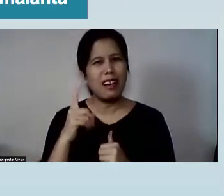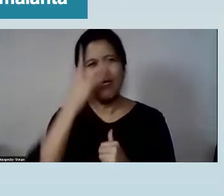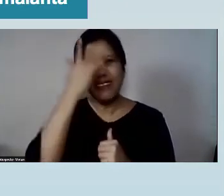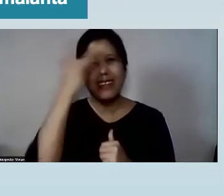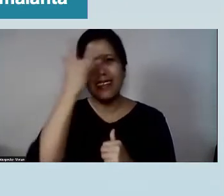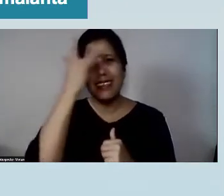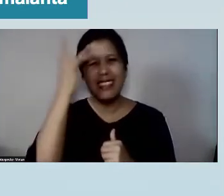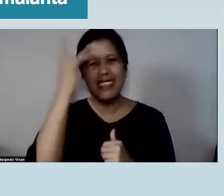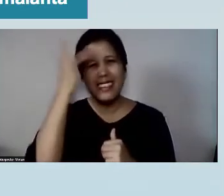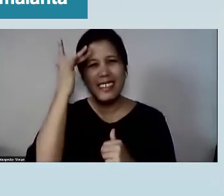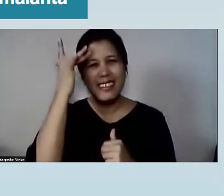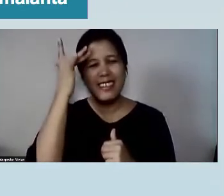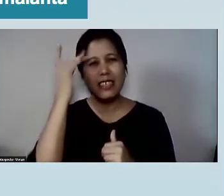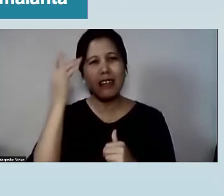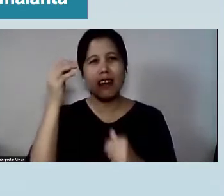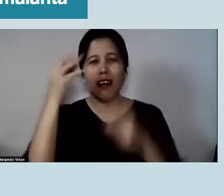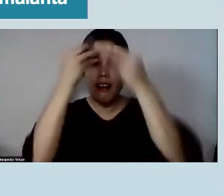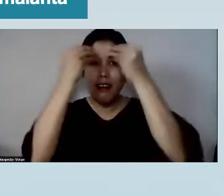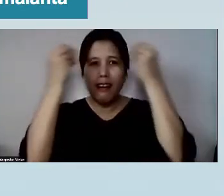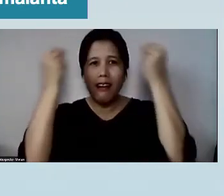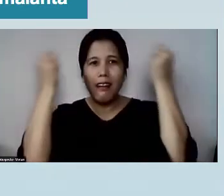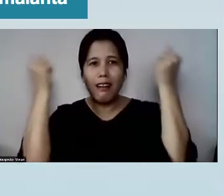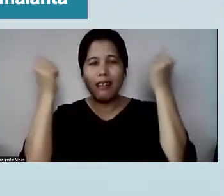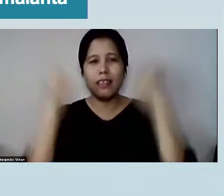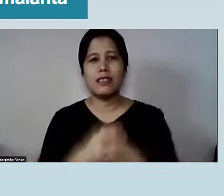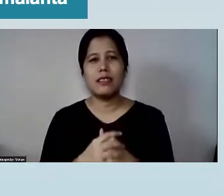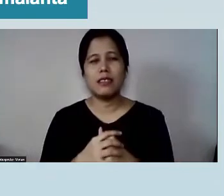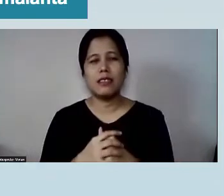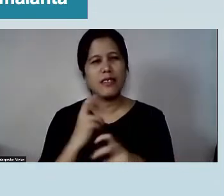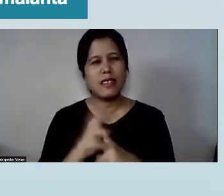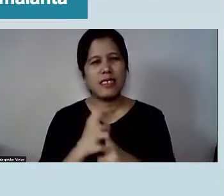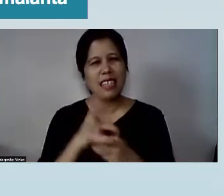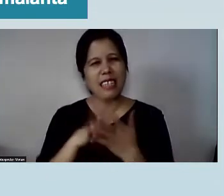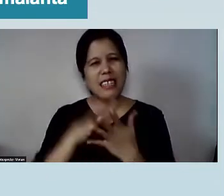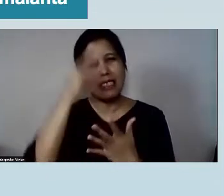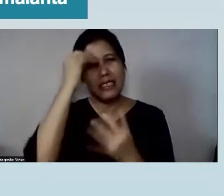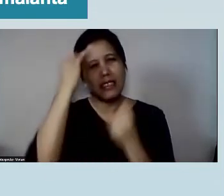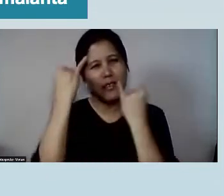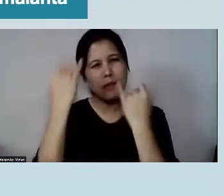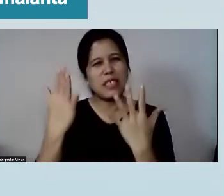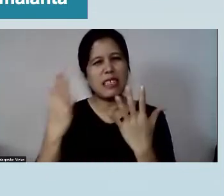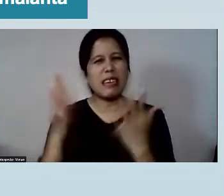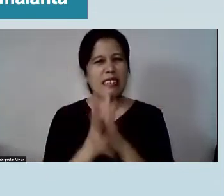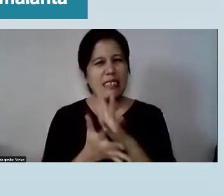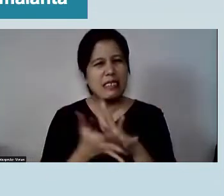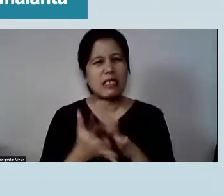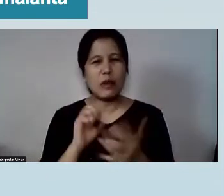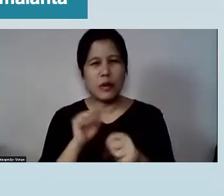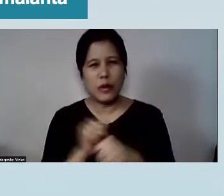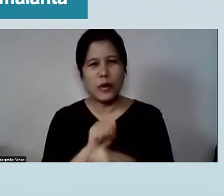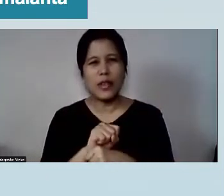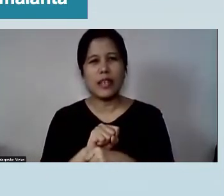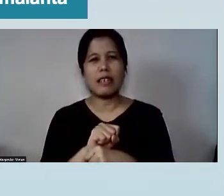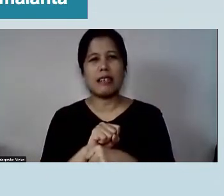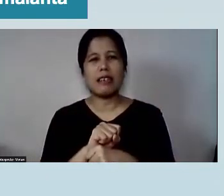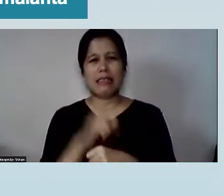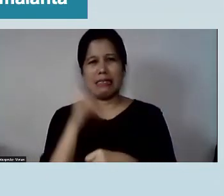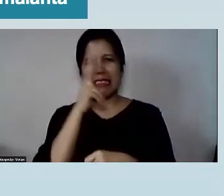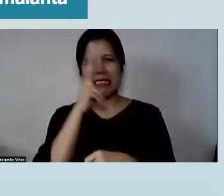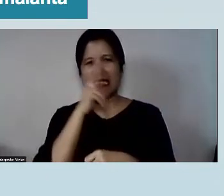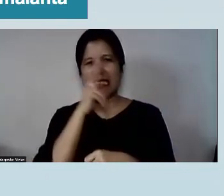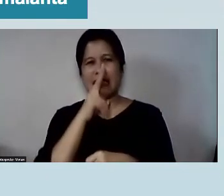or absent-mindedness, difficulty retaining learned information, messy work, rushing through assignments. So careless yung